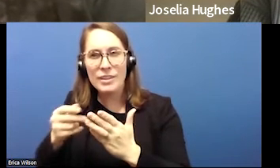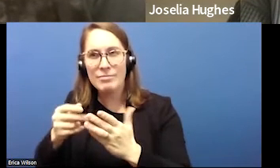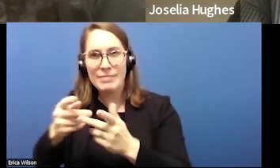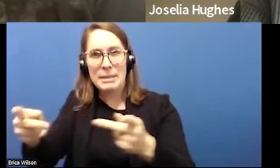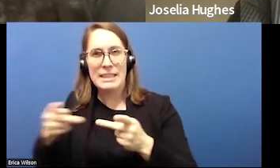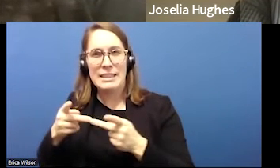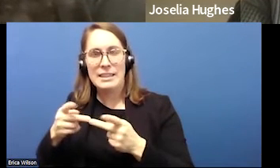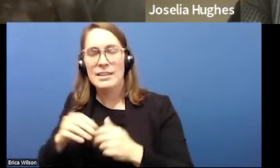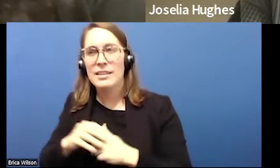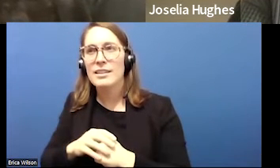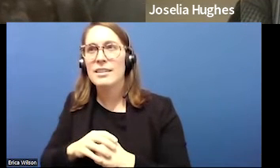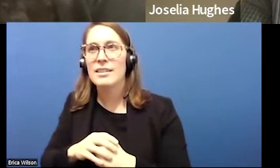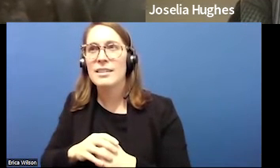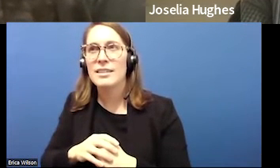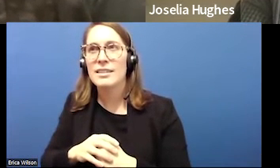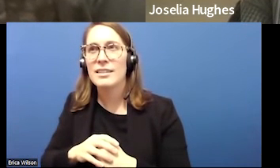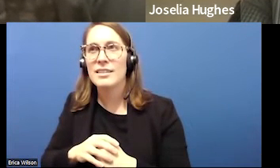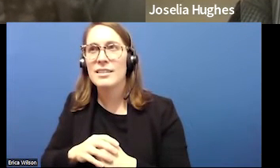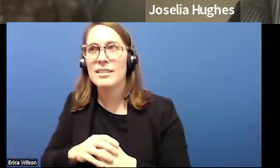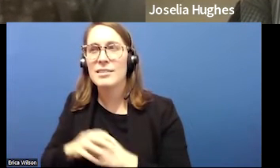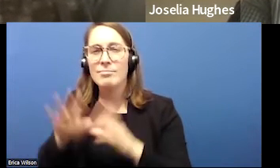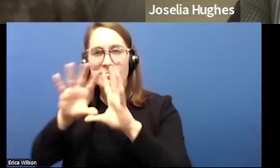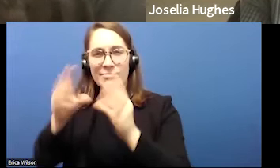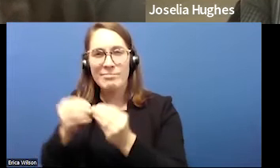I'm thinking about how class articulates itself